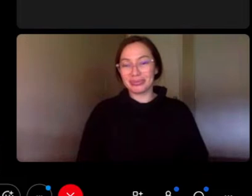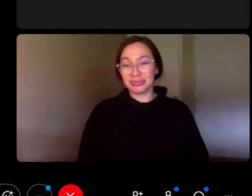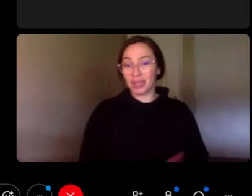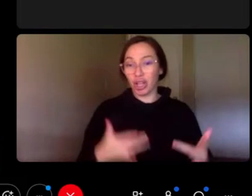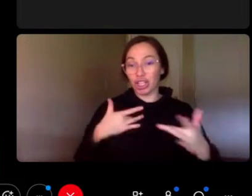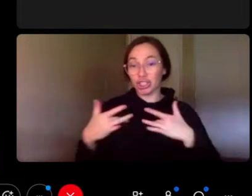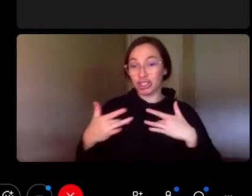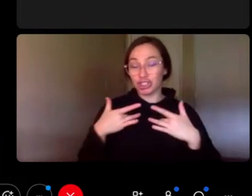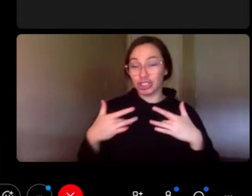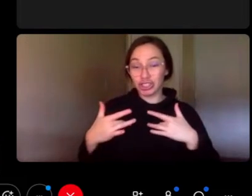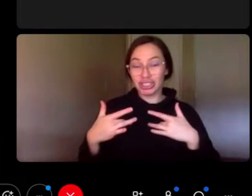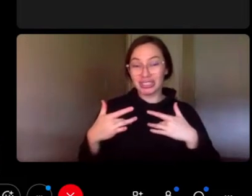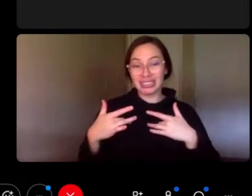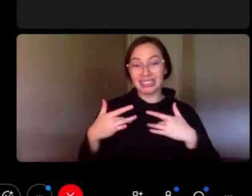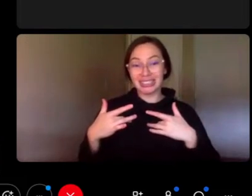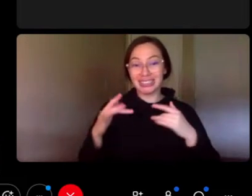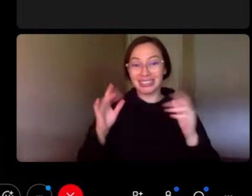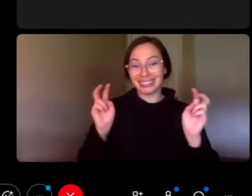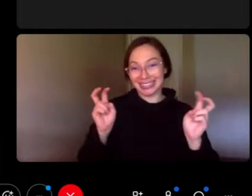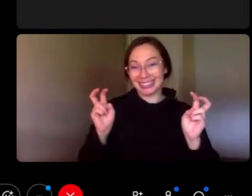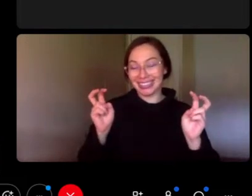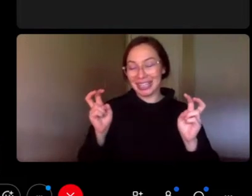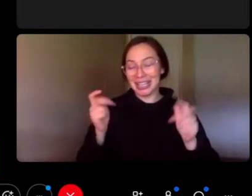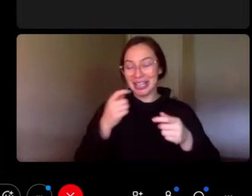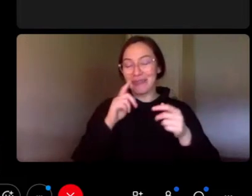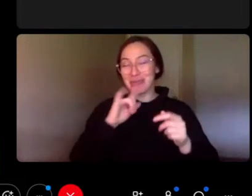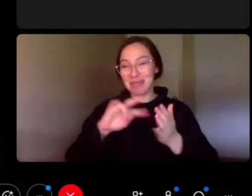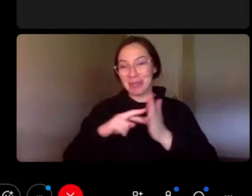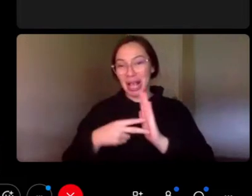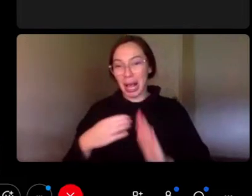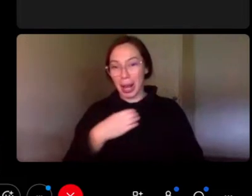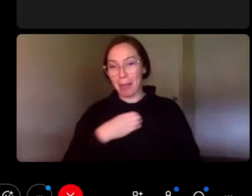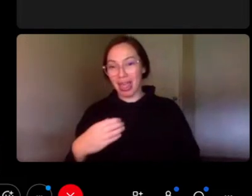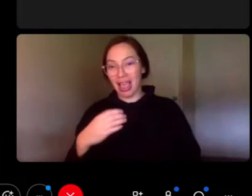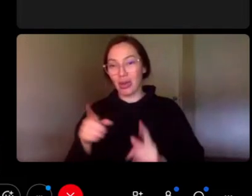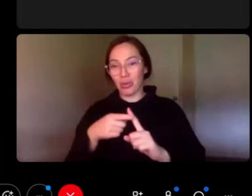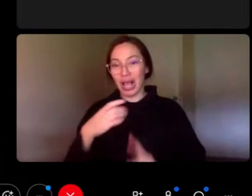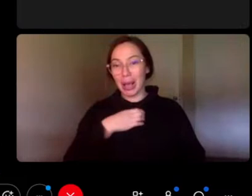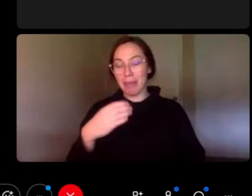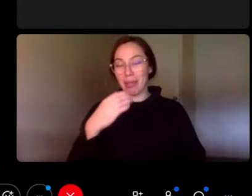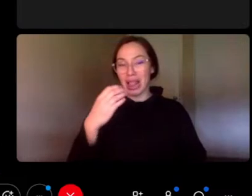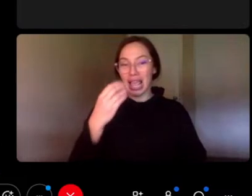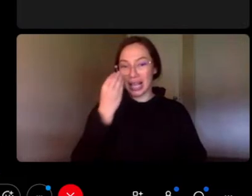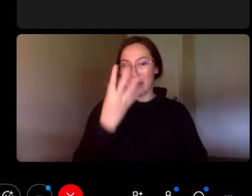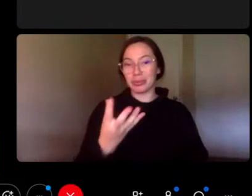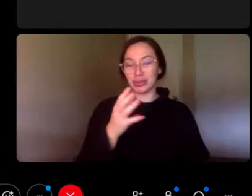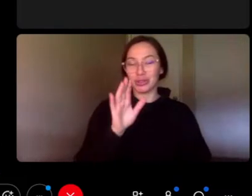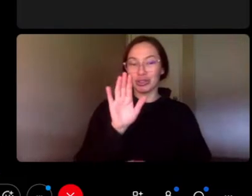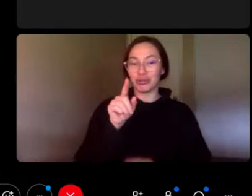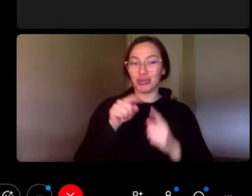Concerns is a polite word for complaints, usually, when a complaint comes your way.